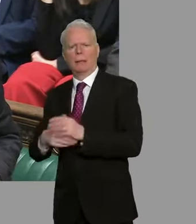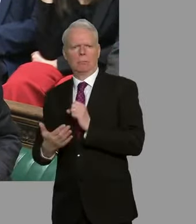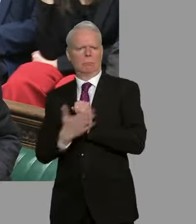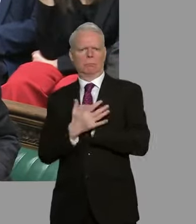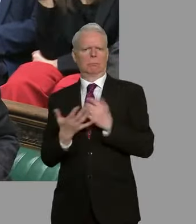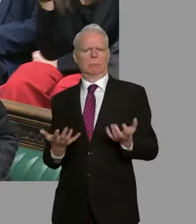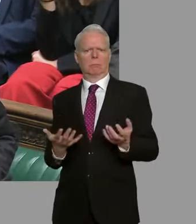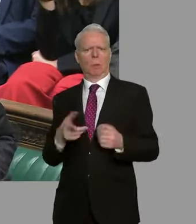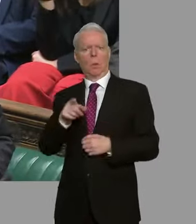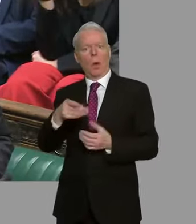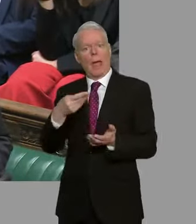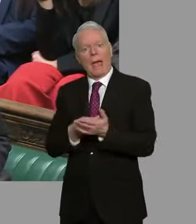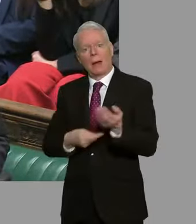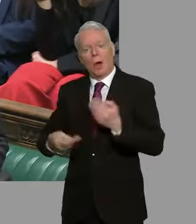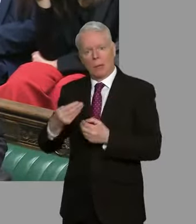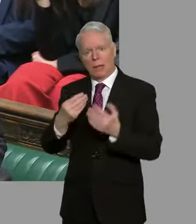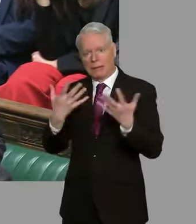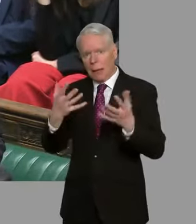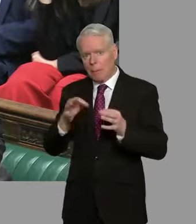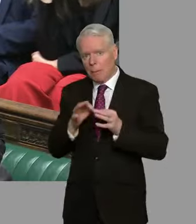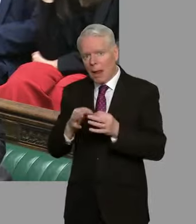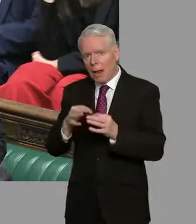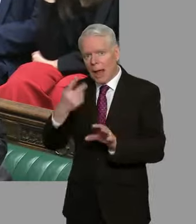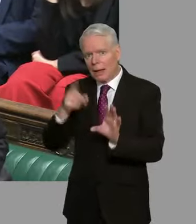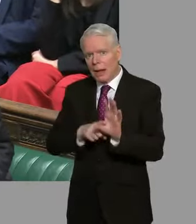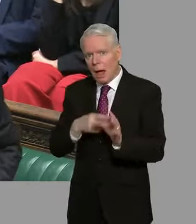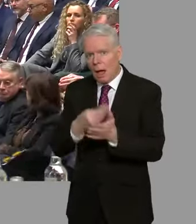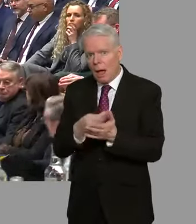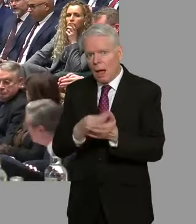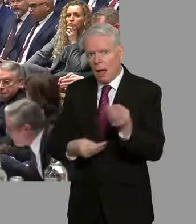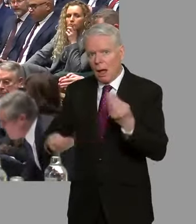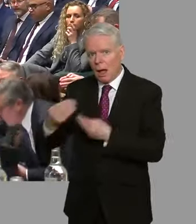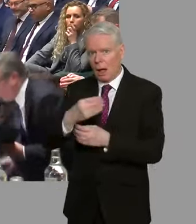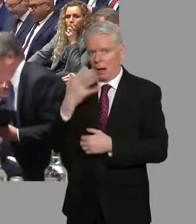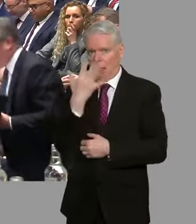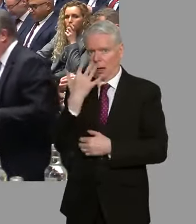security and significantly benefit the economy?